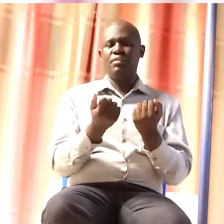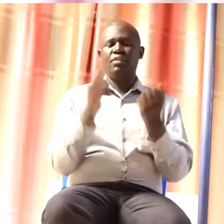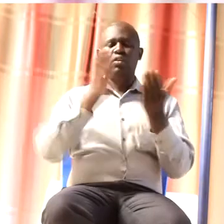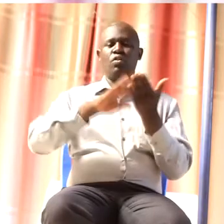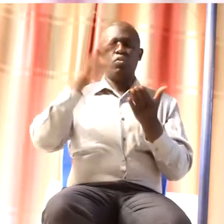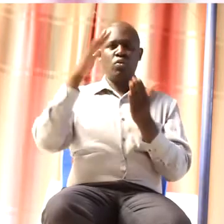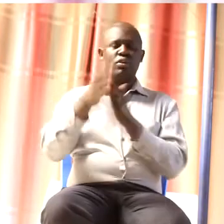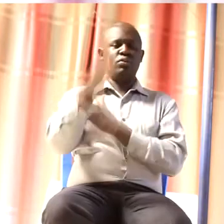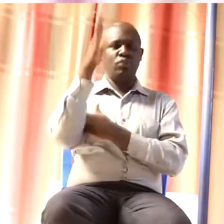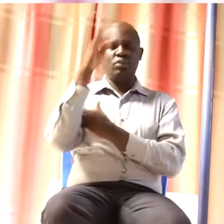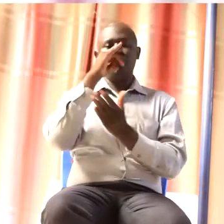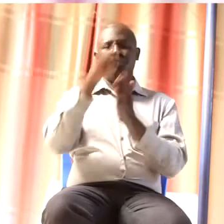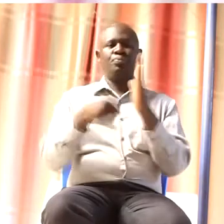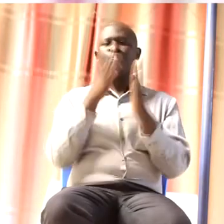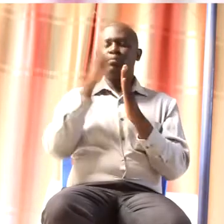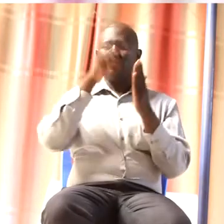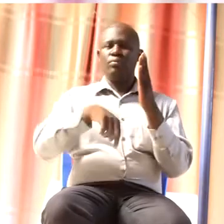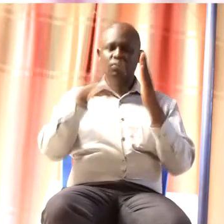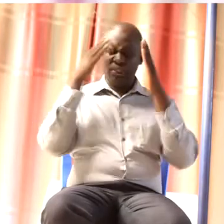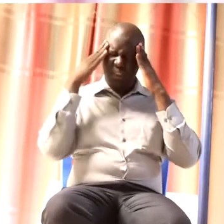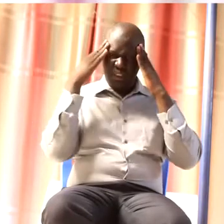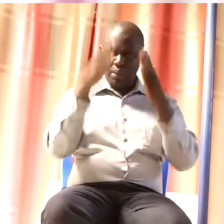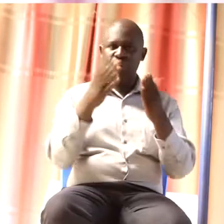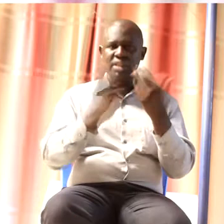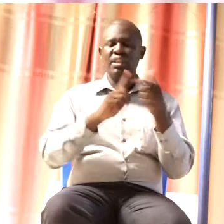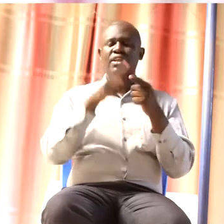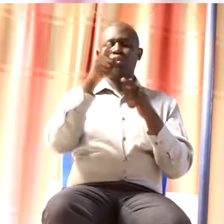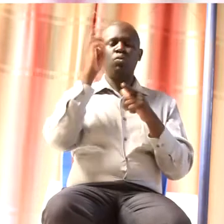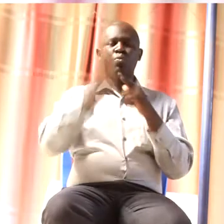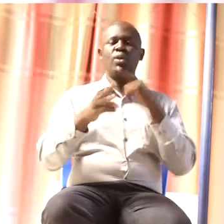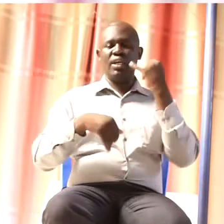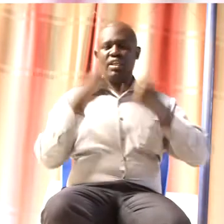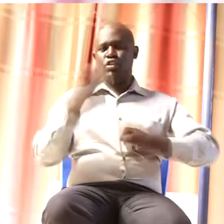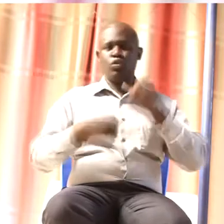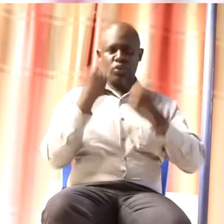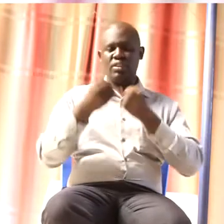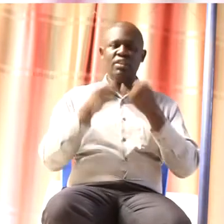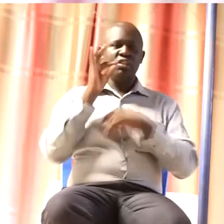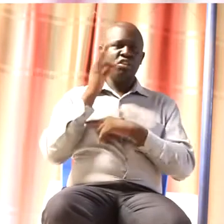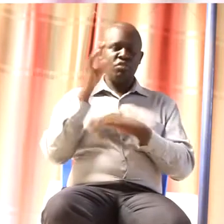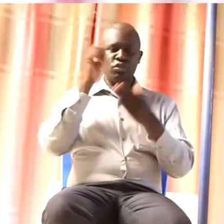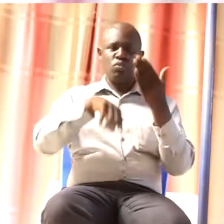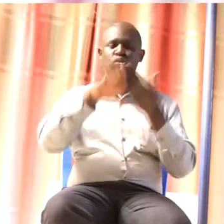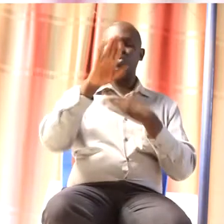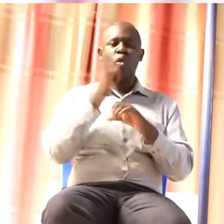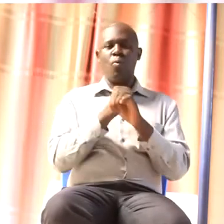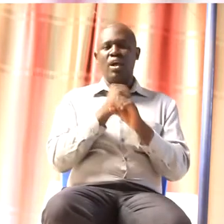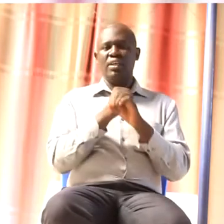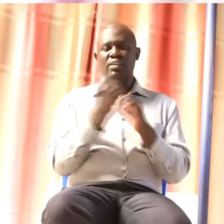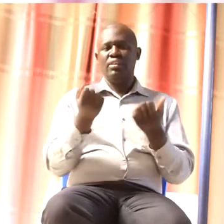Amen. Just be determined and work hard, and you'll enjoy the fruits of your labor. Amen.